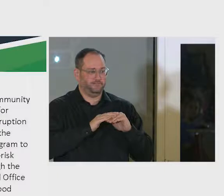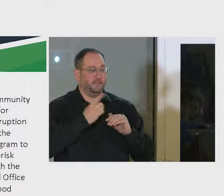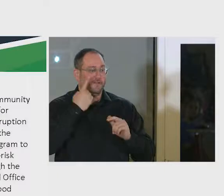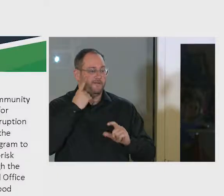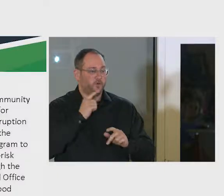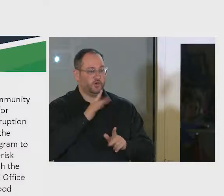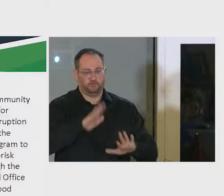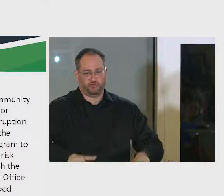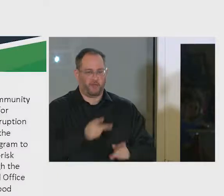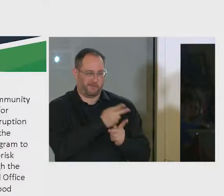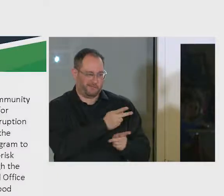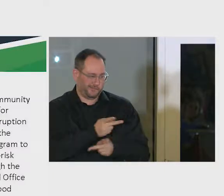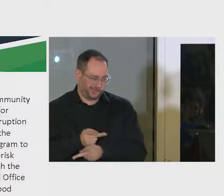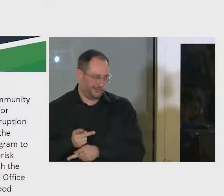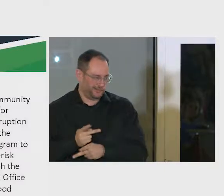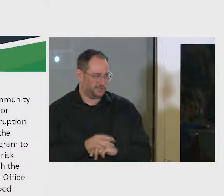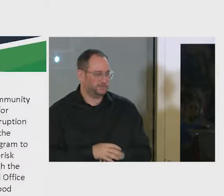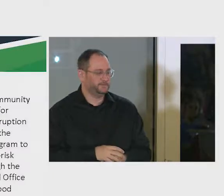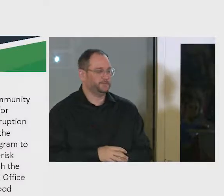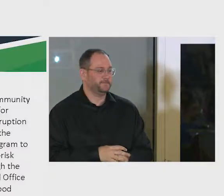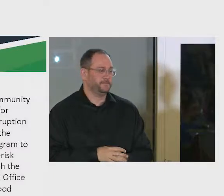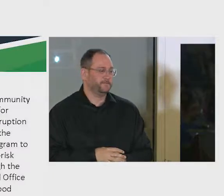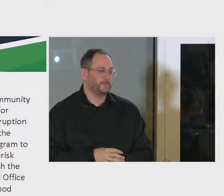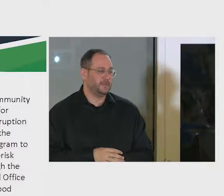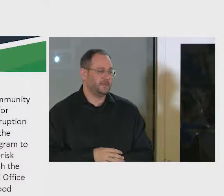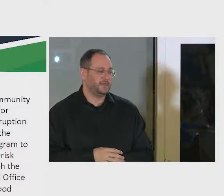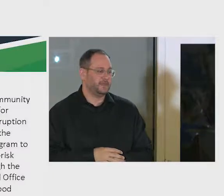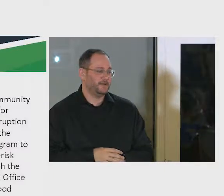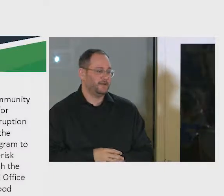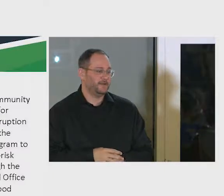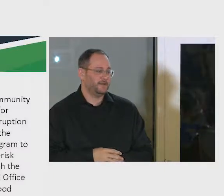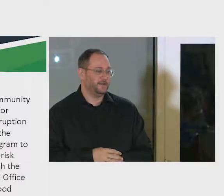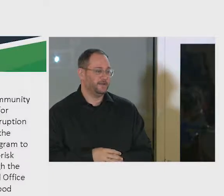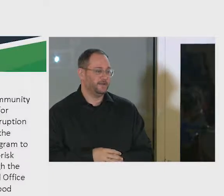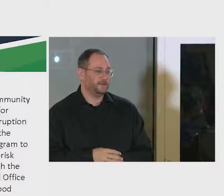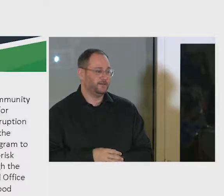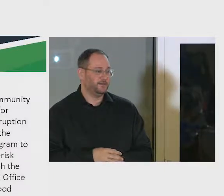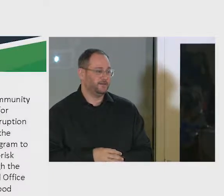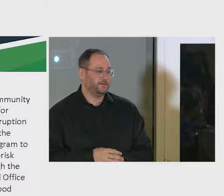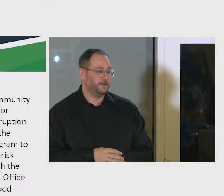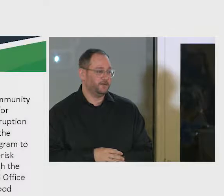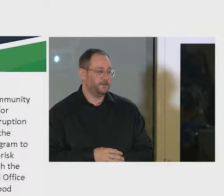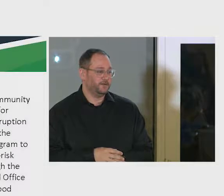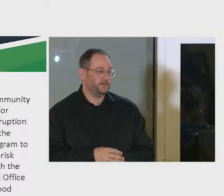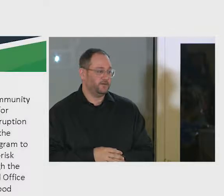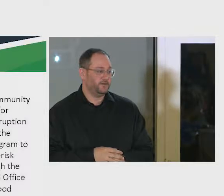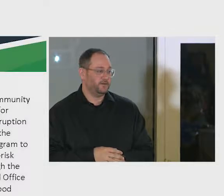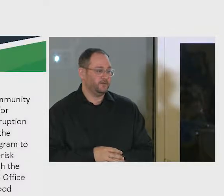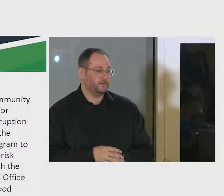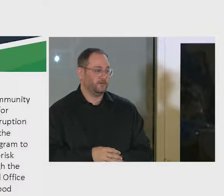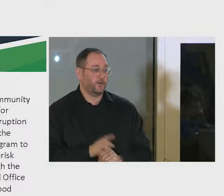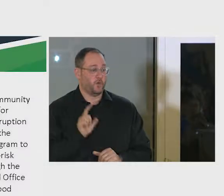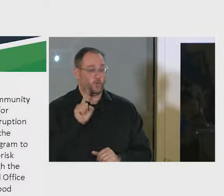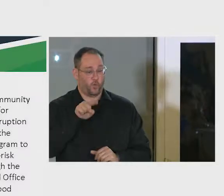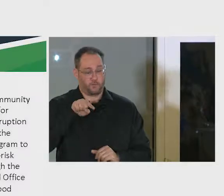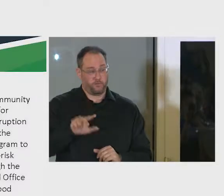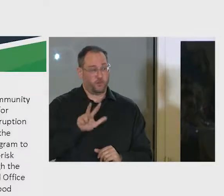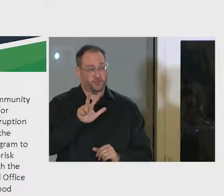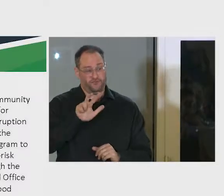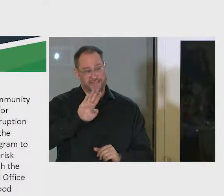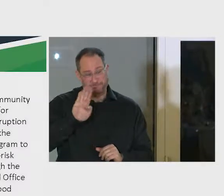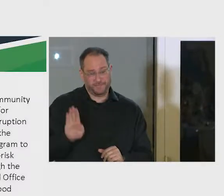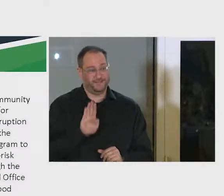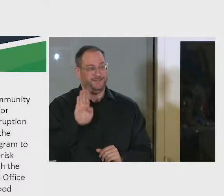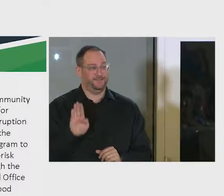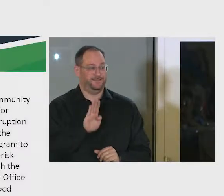credit to help families with young children and high child care costs in the district. We've invested $1.3 billion over the next